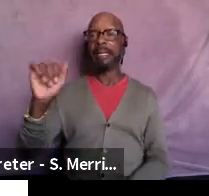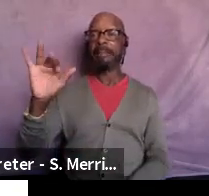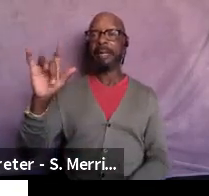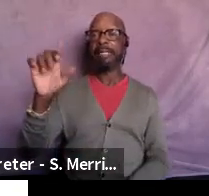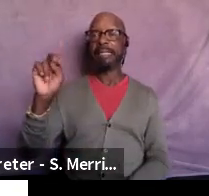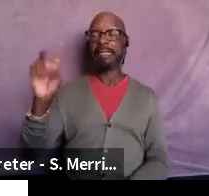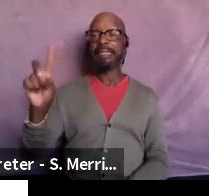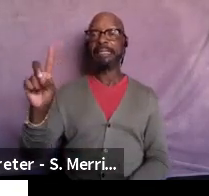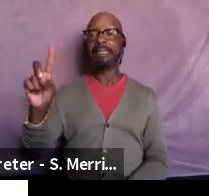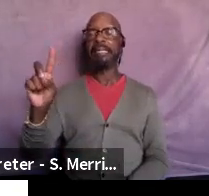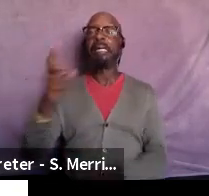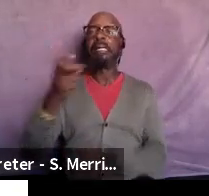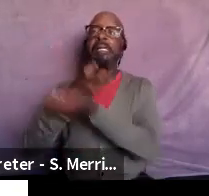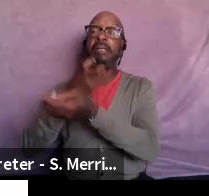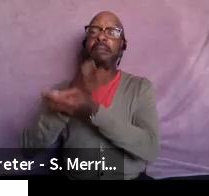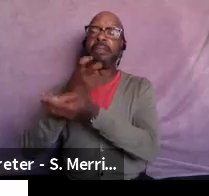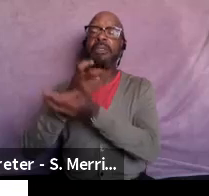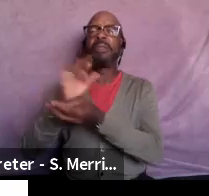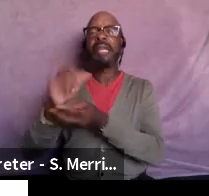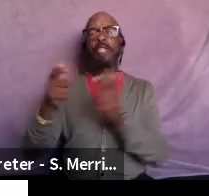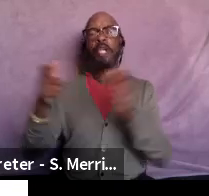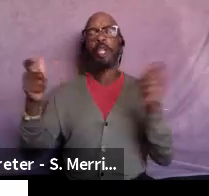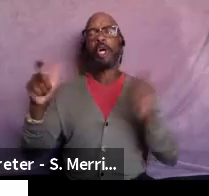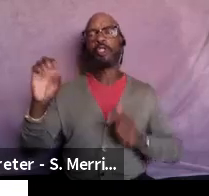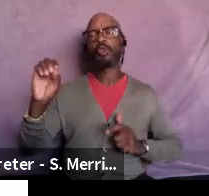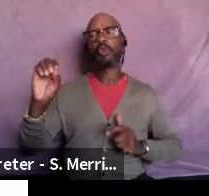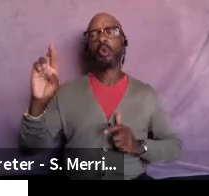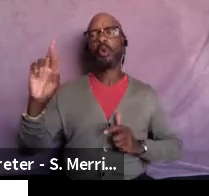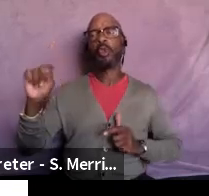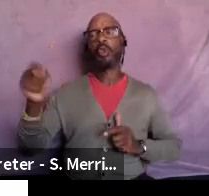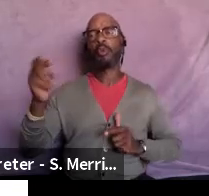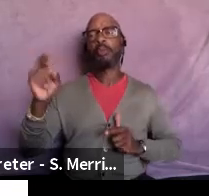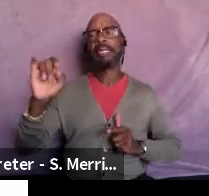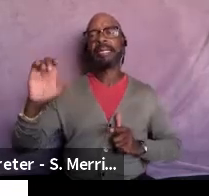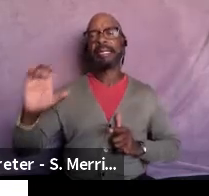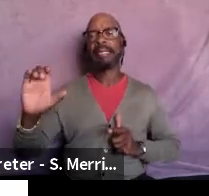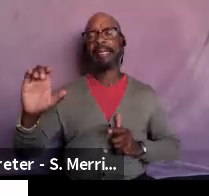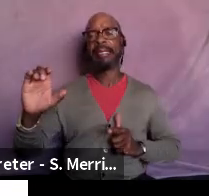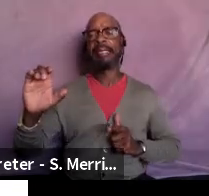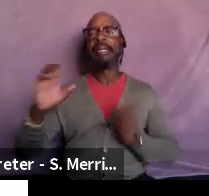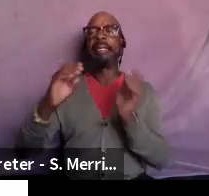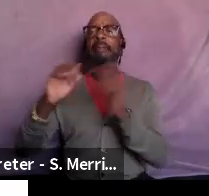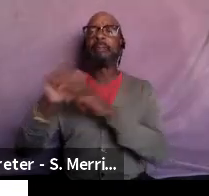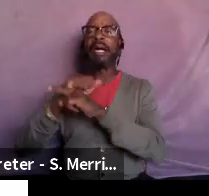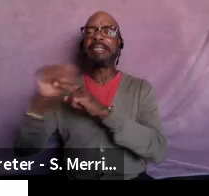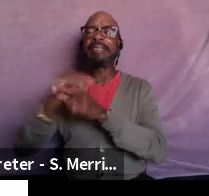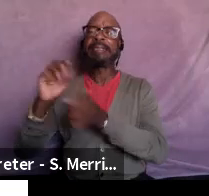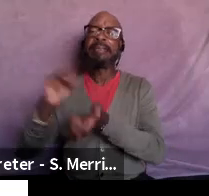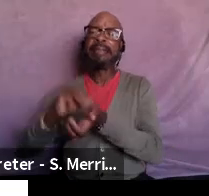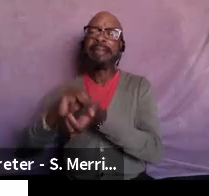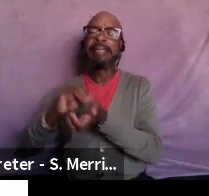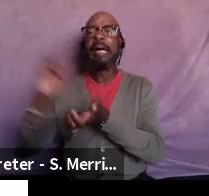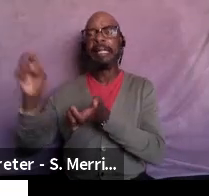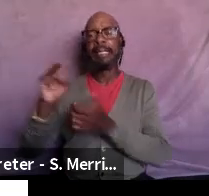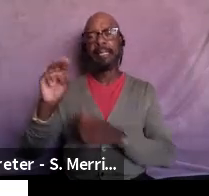Institute, which is a large orthopedic practice in Maryland. It was filed by a mother on behalf